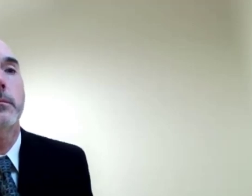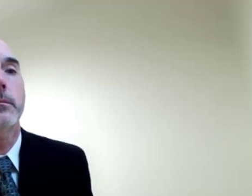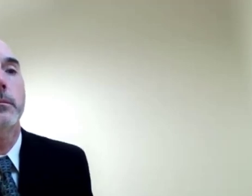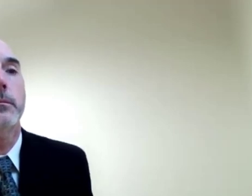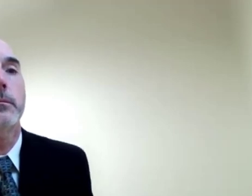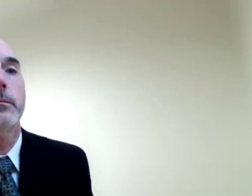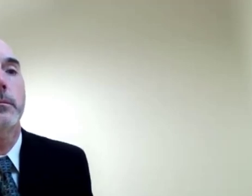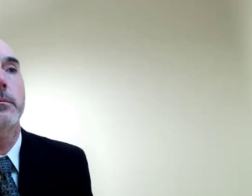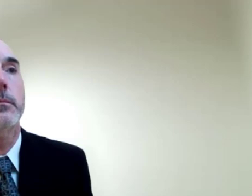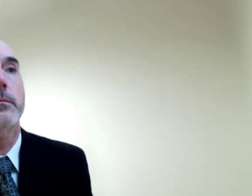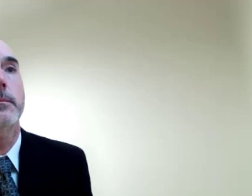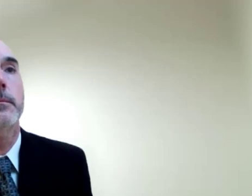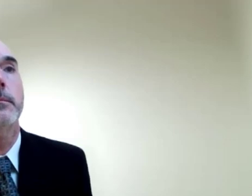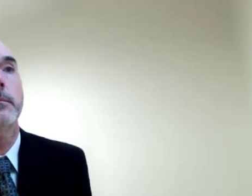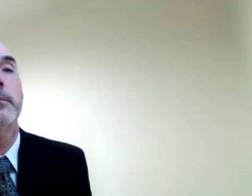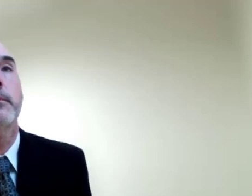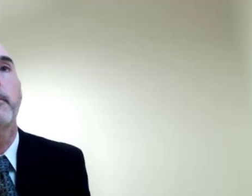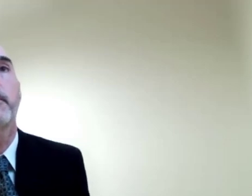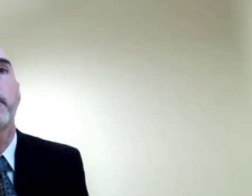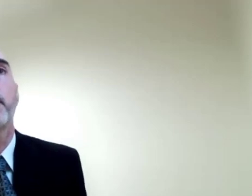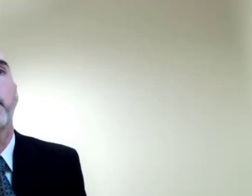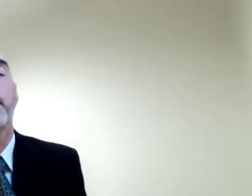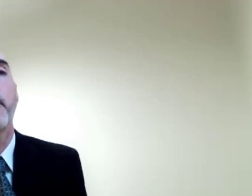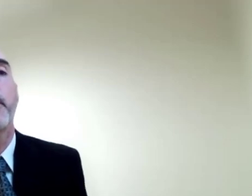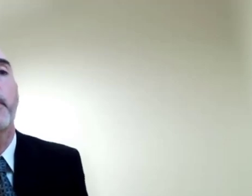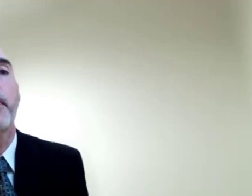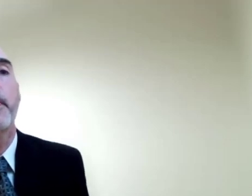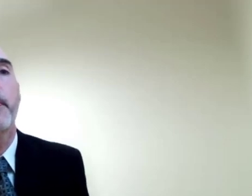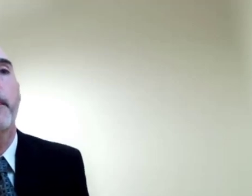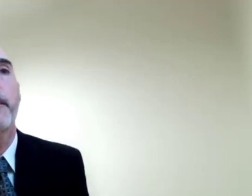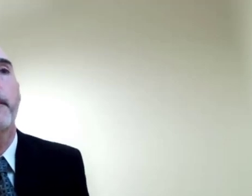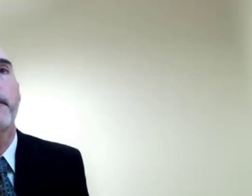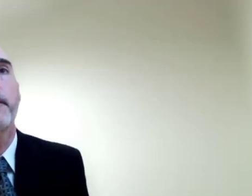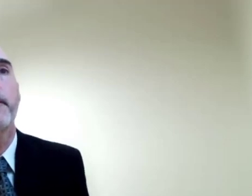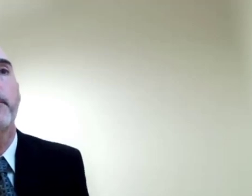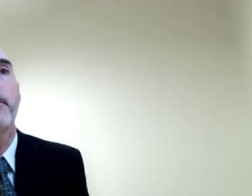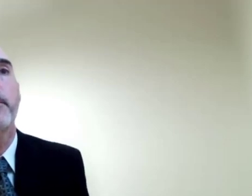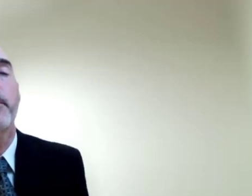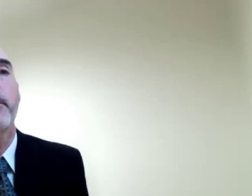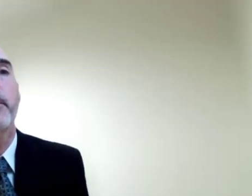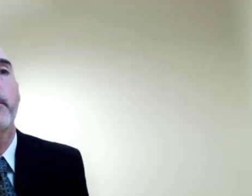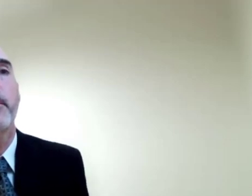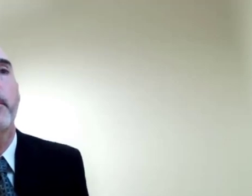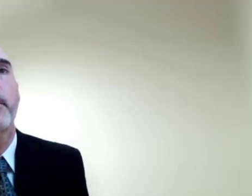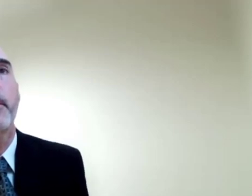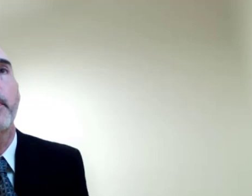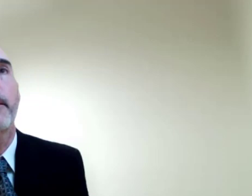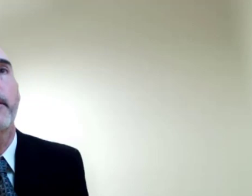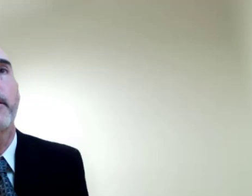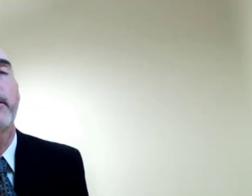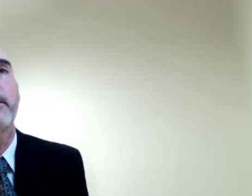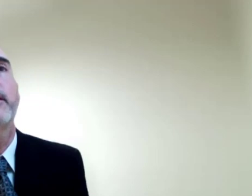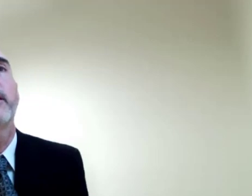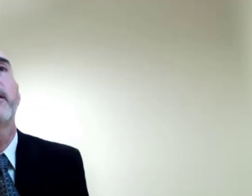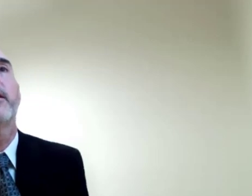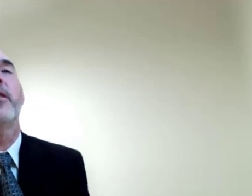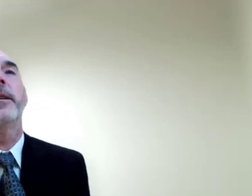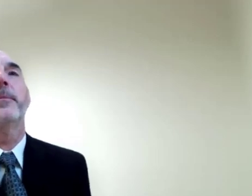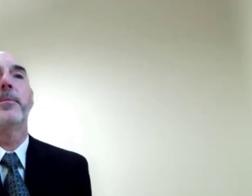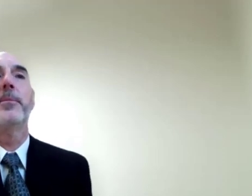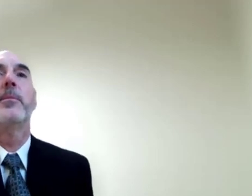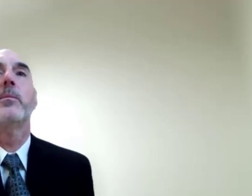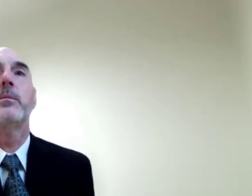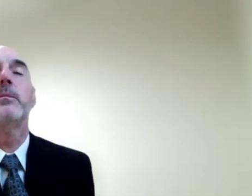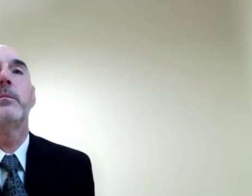discrimination, even though you may have a disability. They're not treating you like that because of your disability. They treat everybody. And